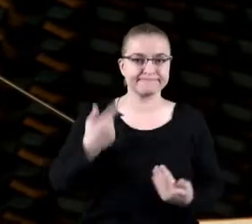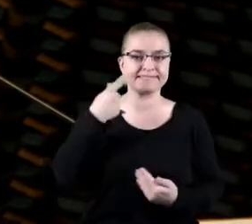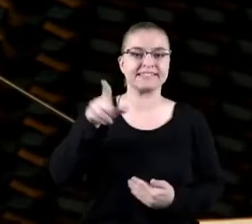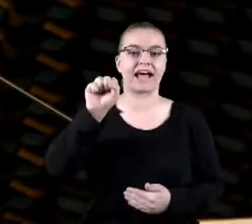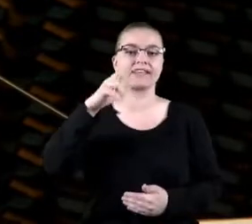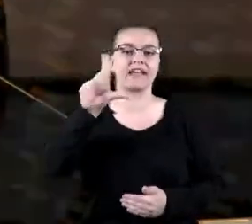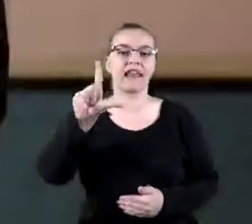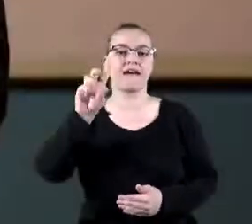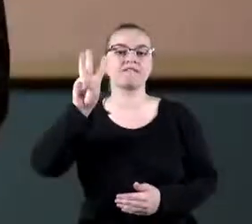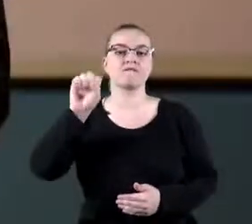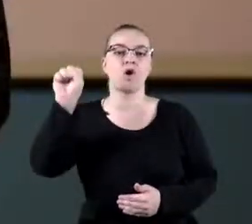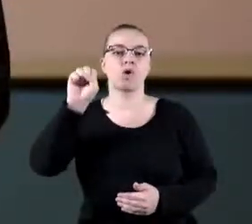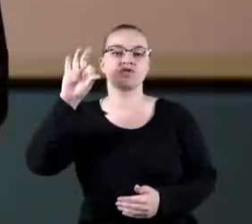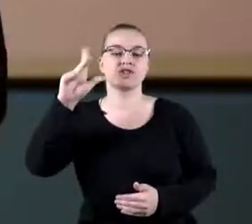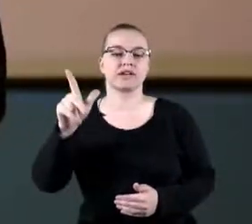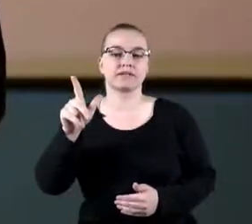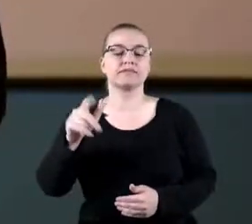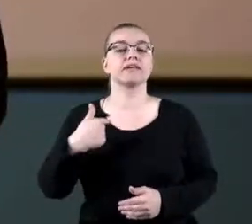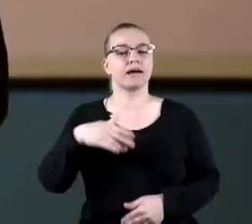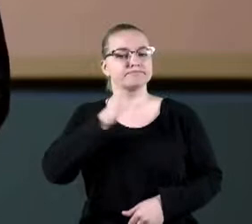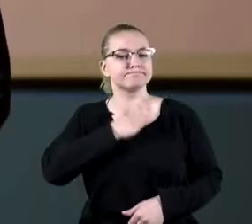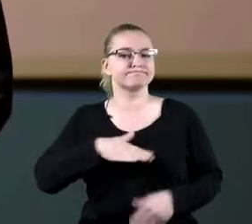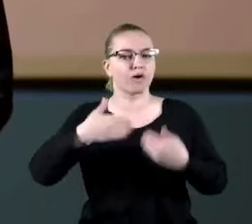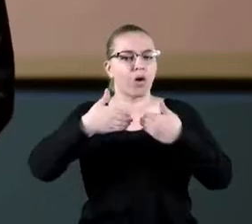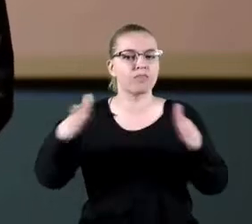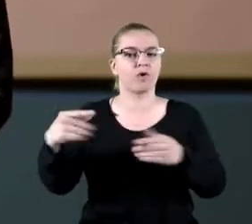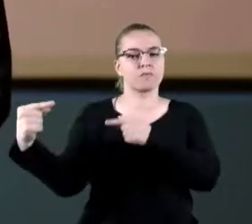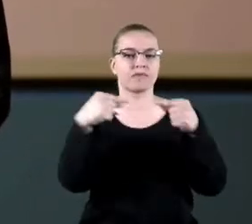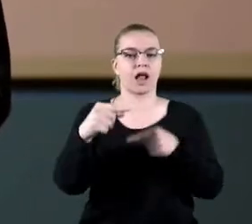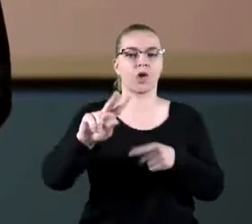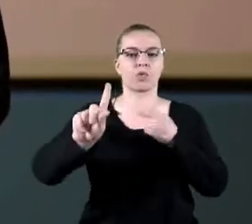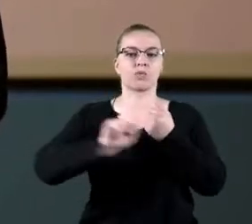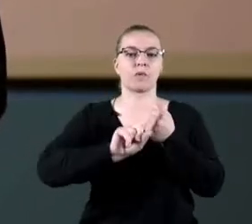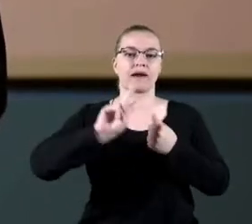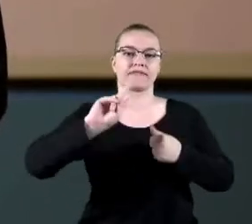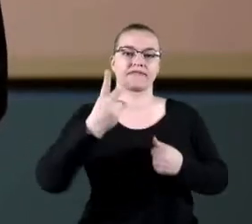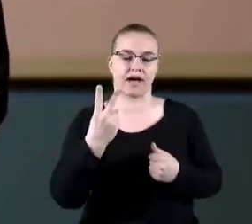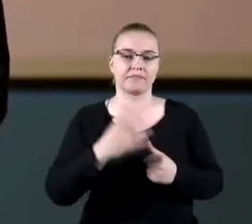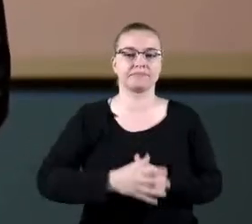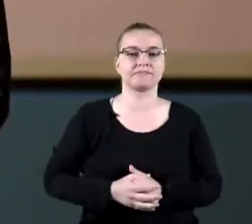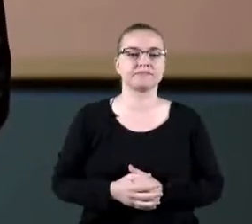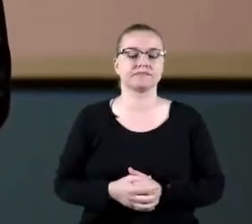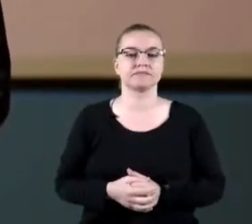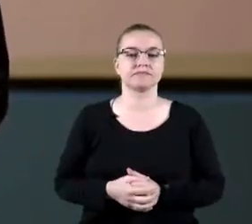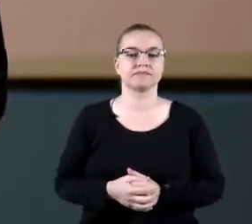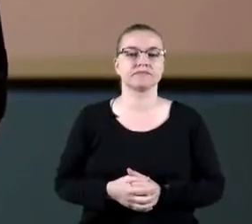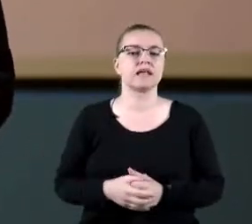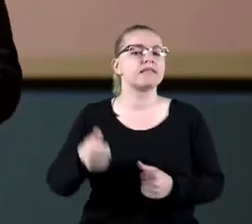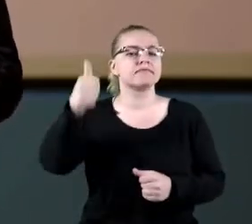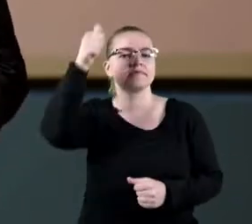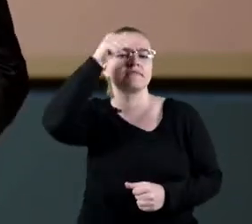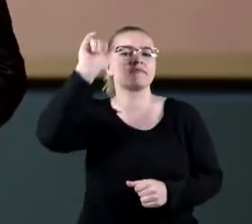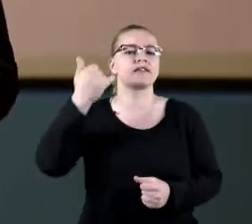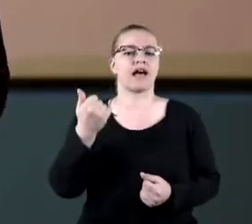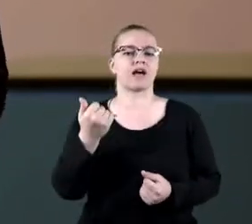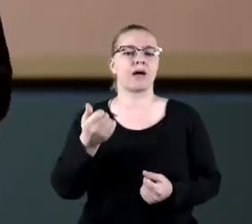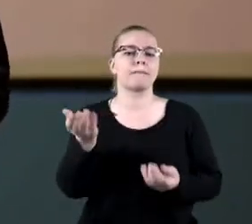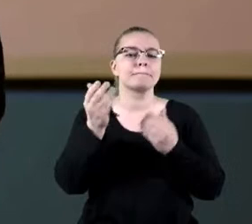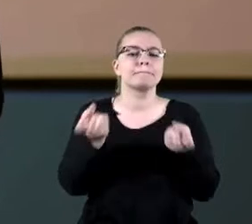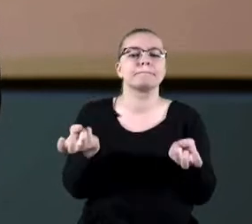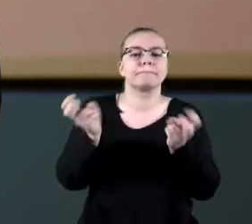Daniel Wąsik. It is my great pleasure to open dialogue number 2, Building Resilience for